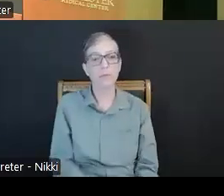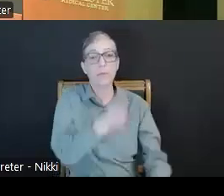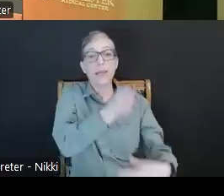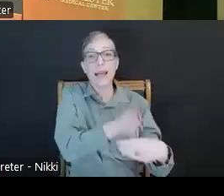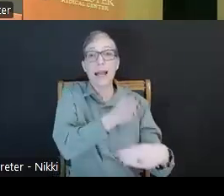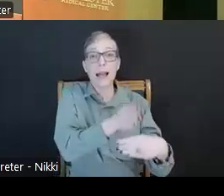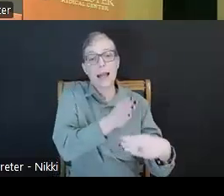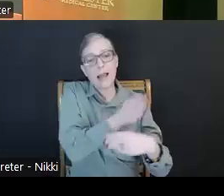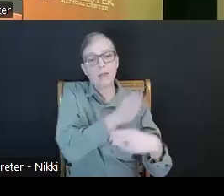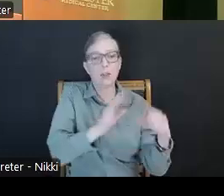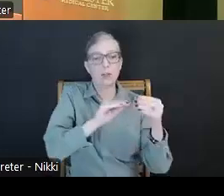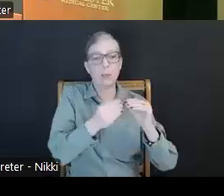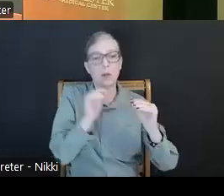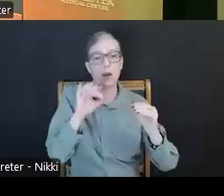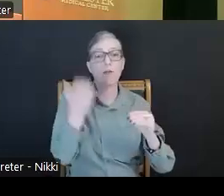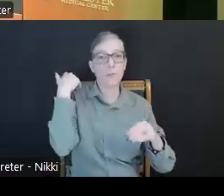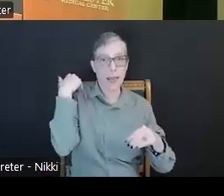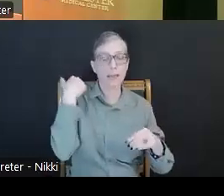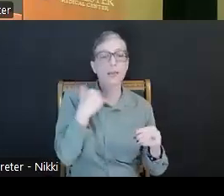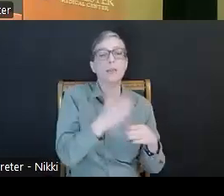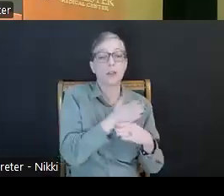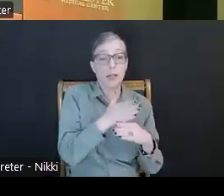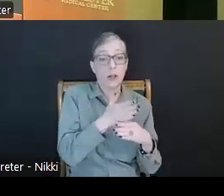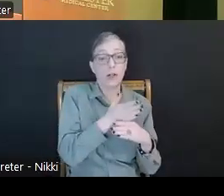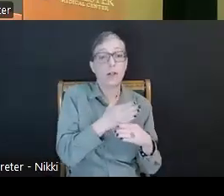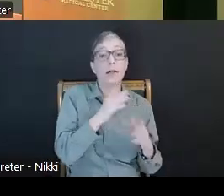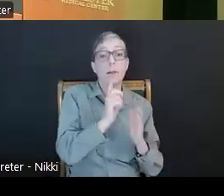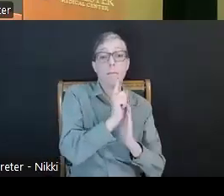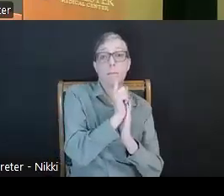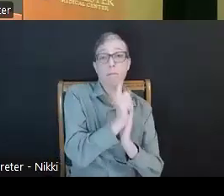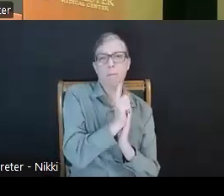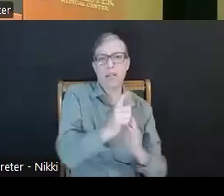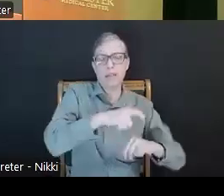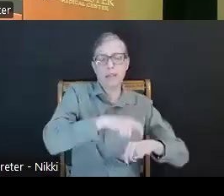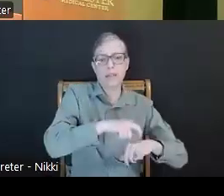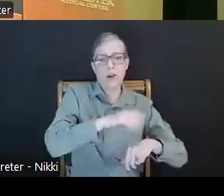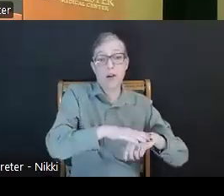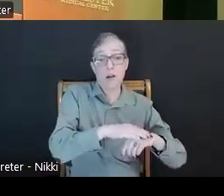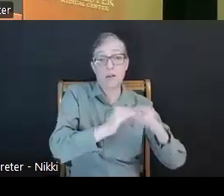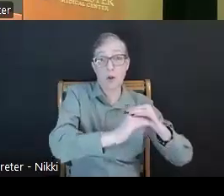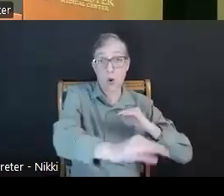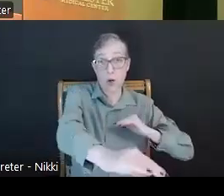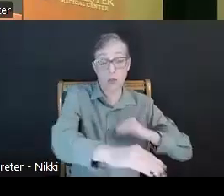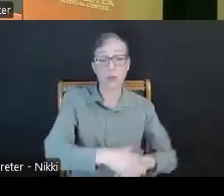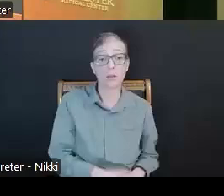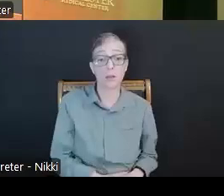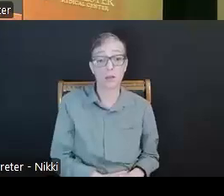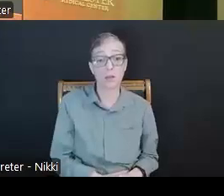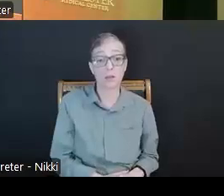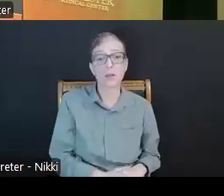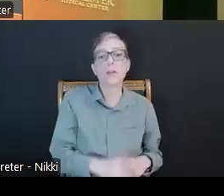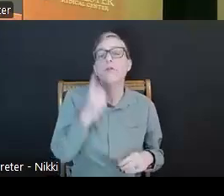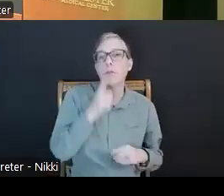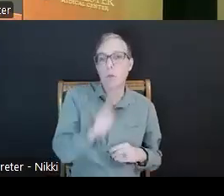on the court for the starting 5 players. You could also look at the degree of cliquishness of those past minutes on the